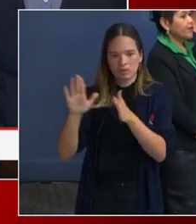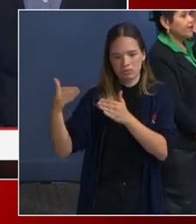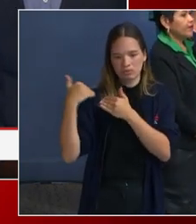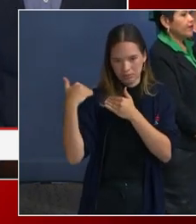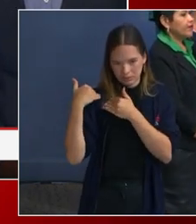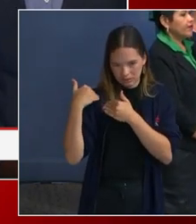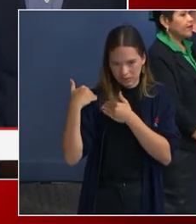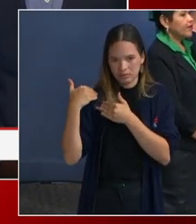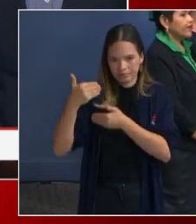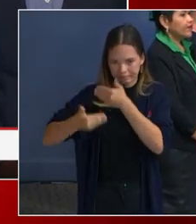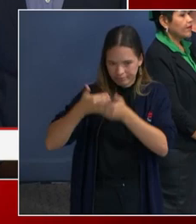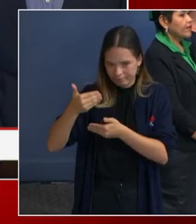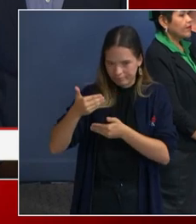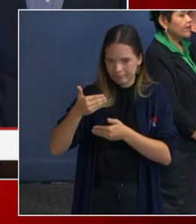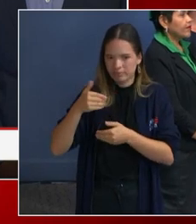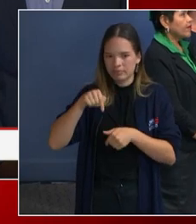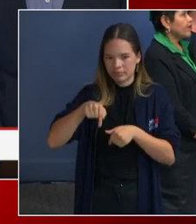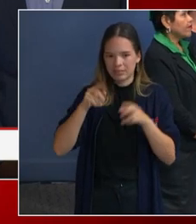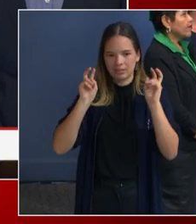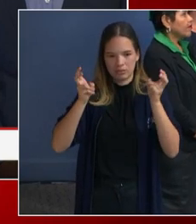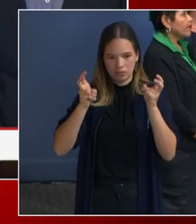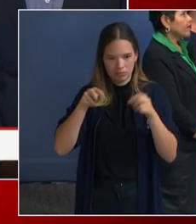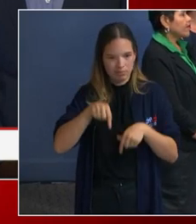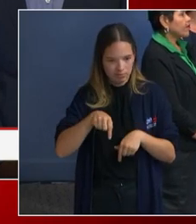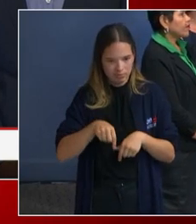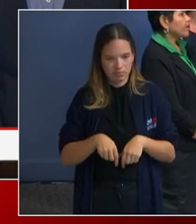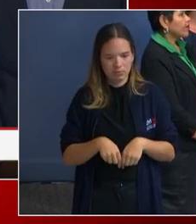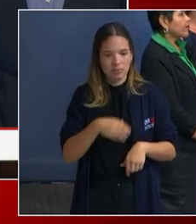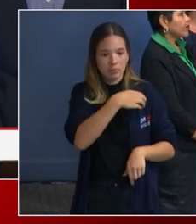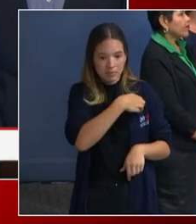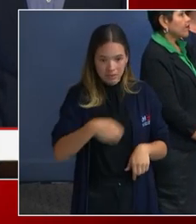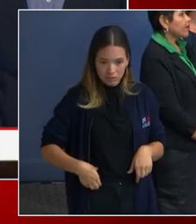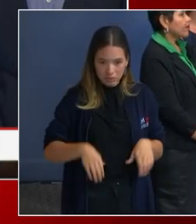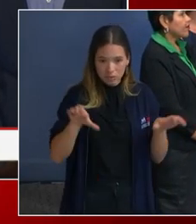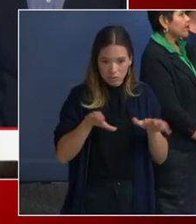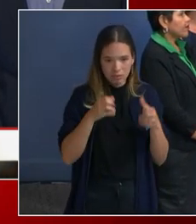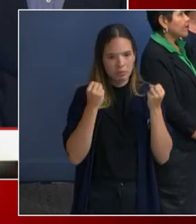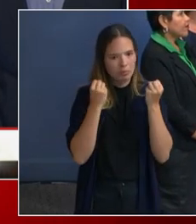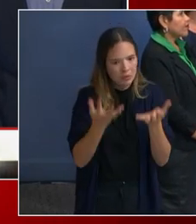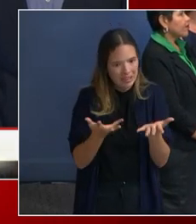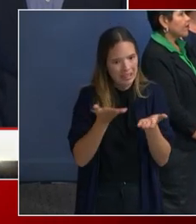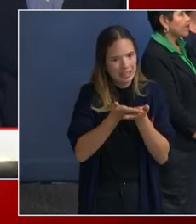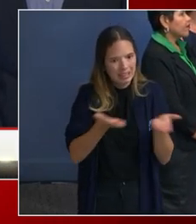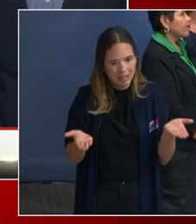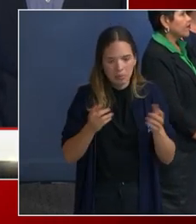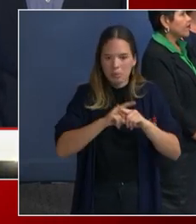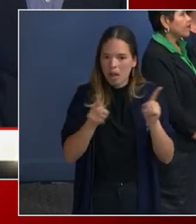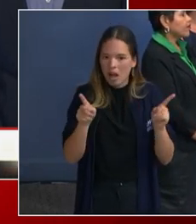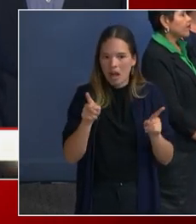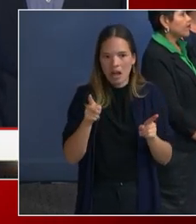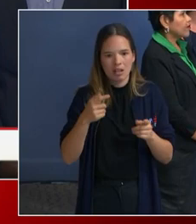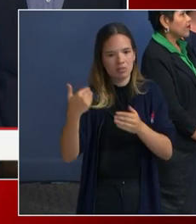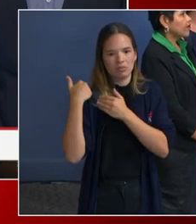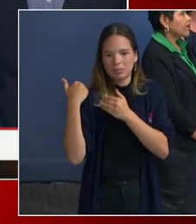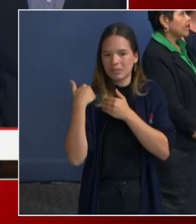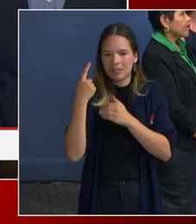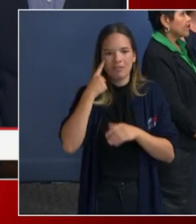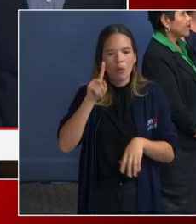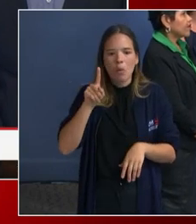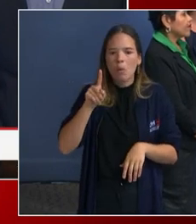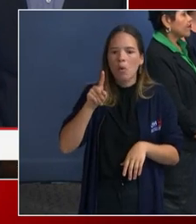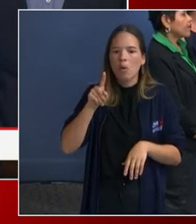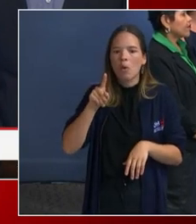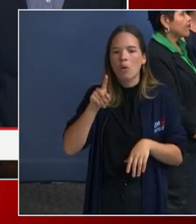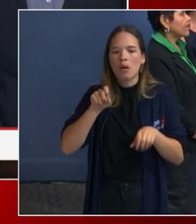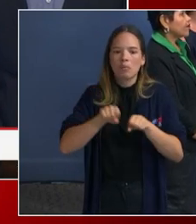issue. Now, mayors do a lot of things, but we are not responsible for a broken immigration system.